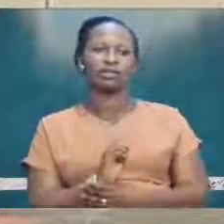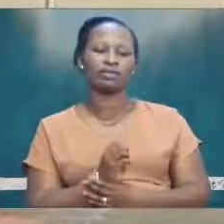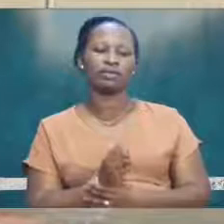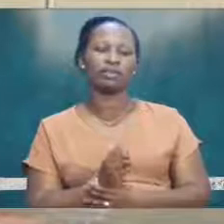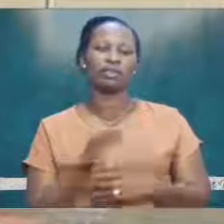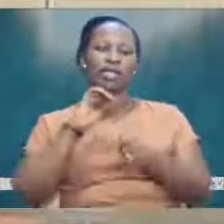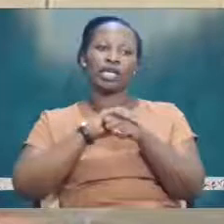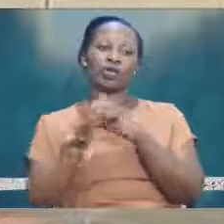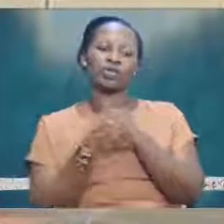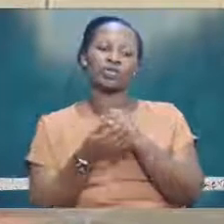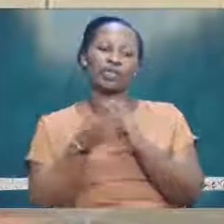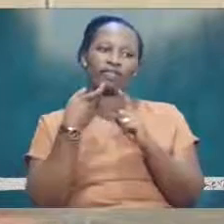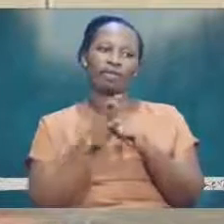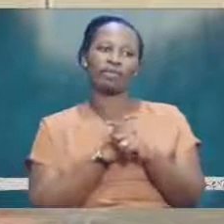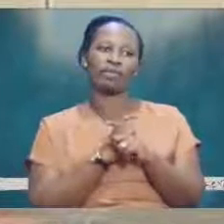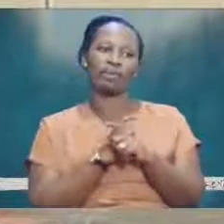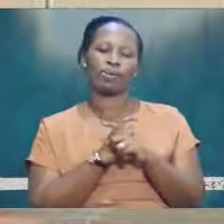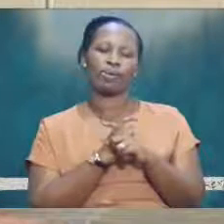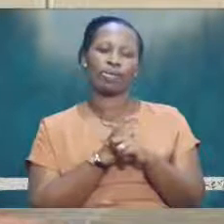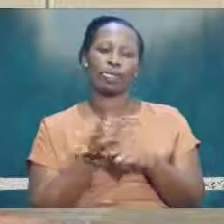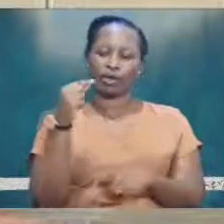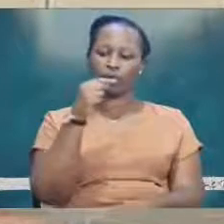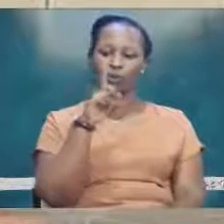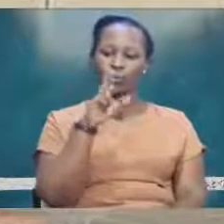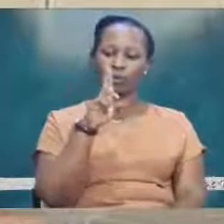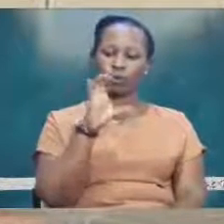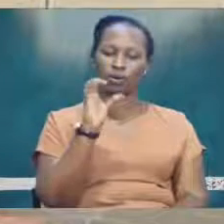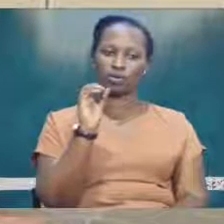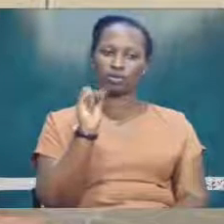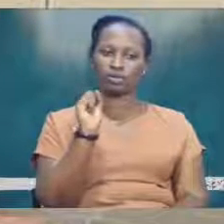is formed from glucose